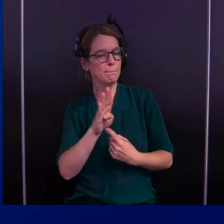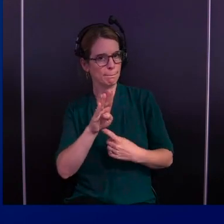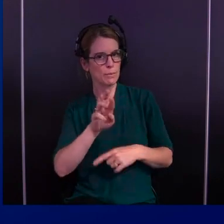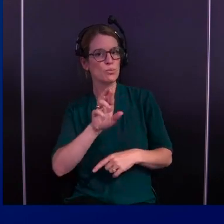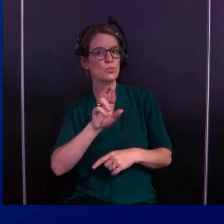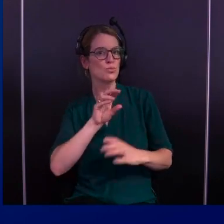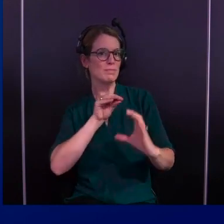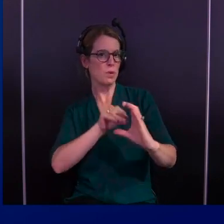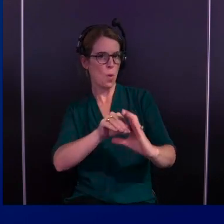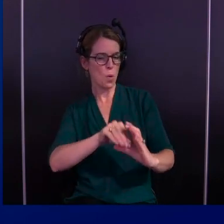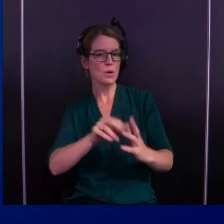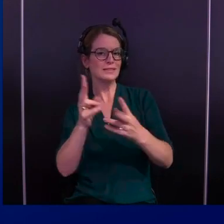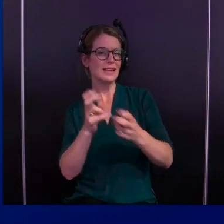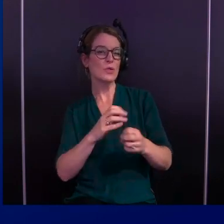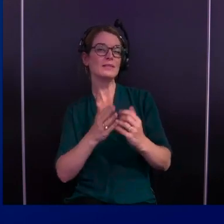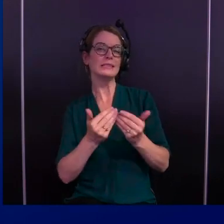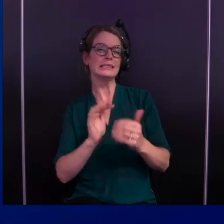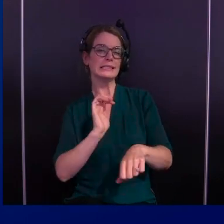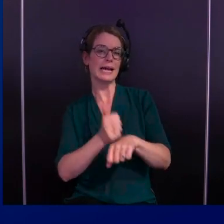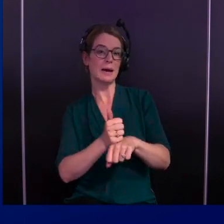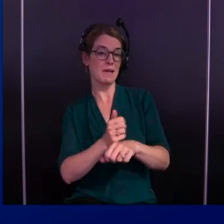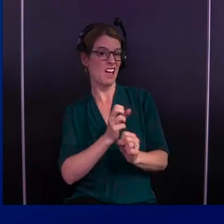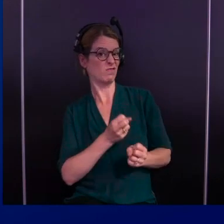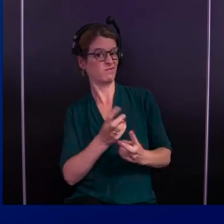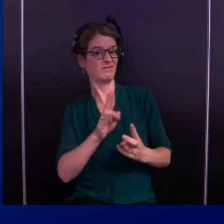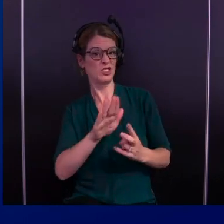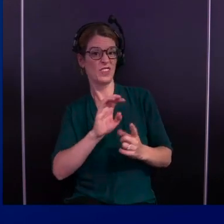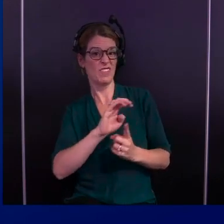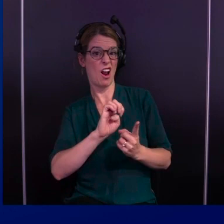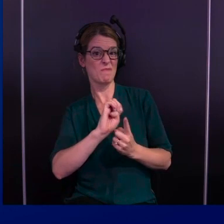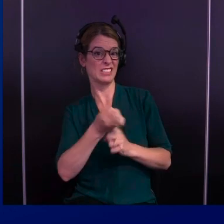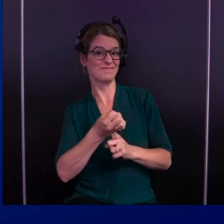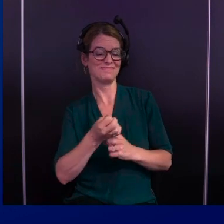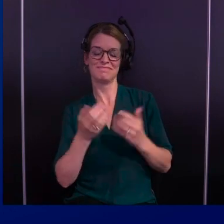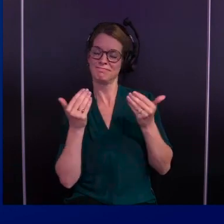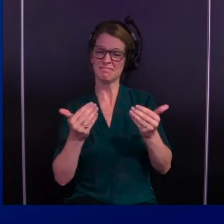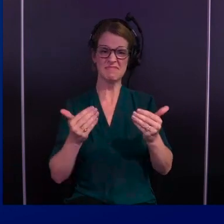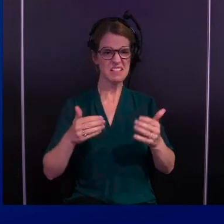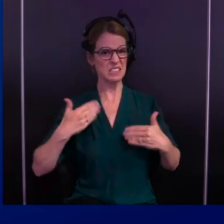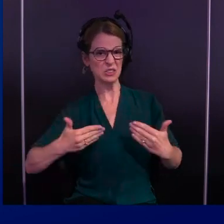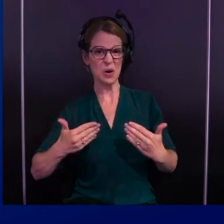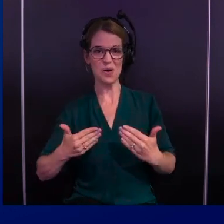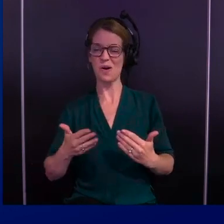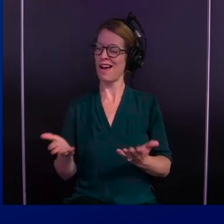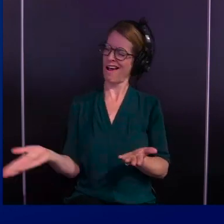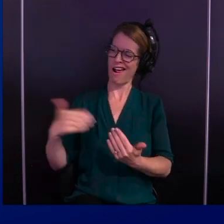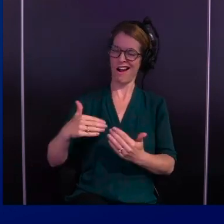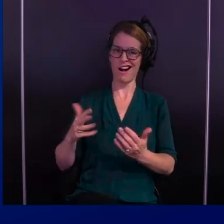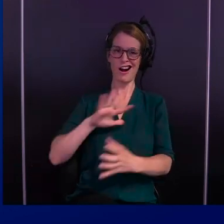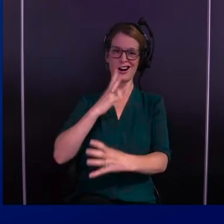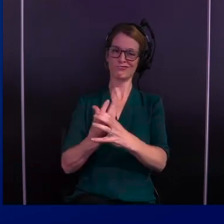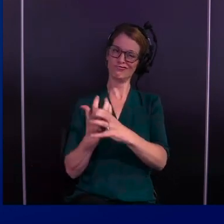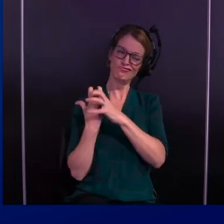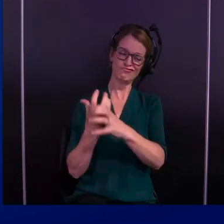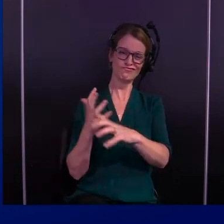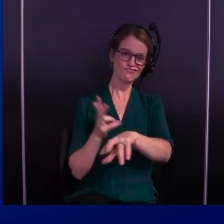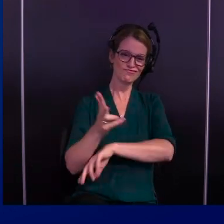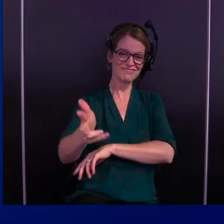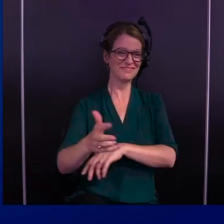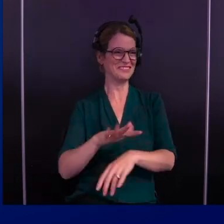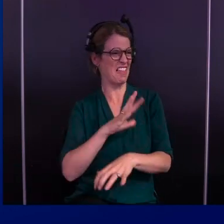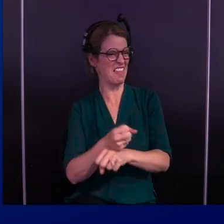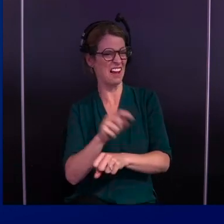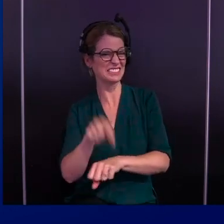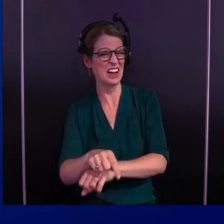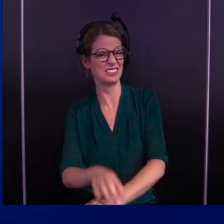and load it up in your environment, and let's go. Let's do it. Let's go. Let's ride. Lock it down. Lock it down. I see what